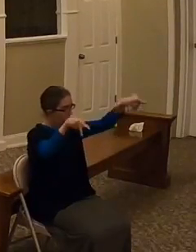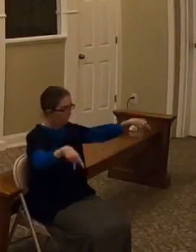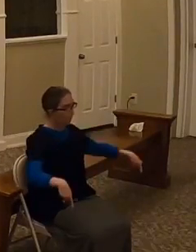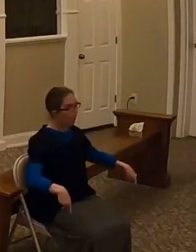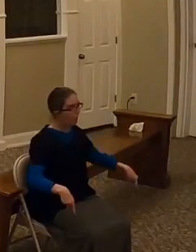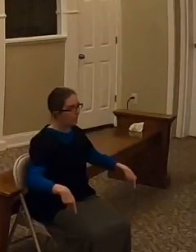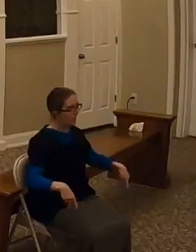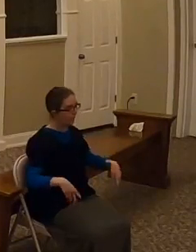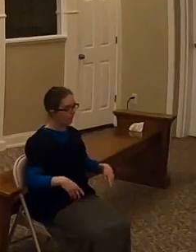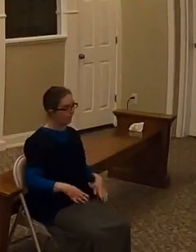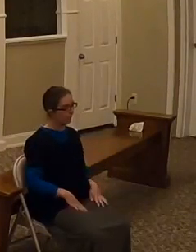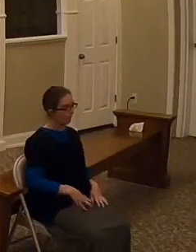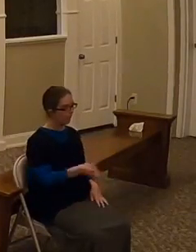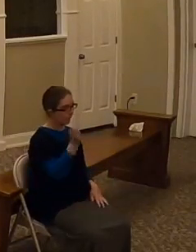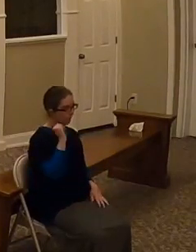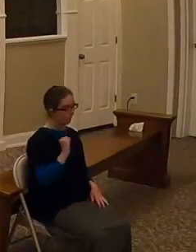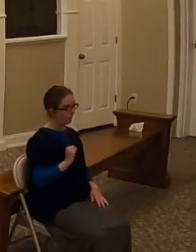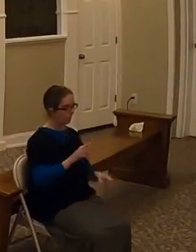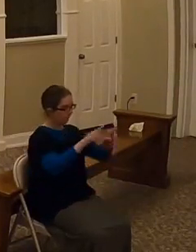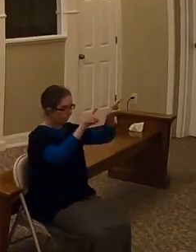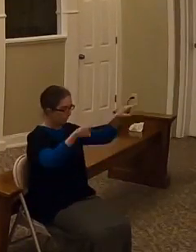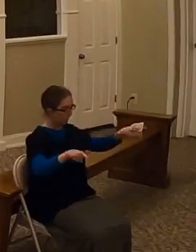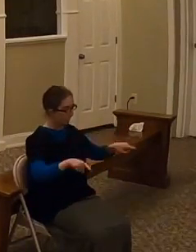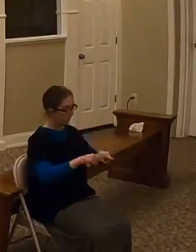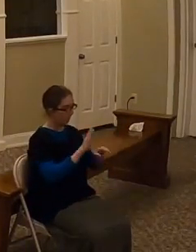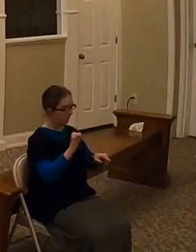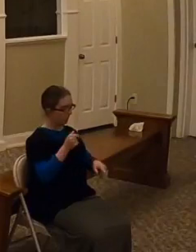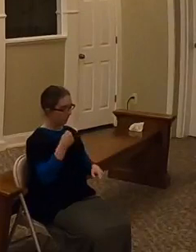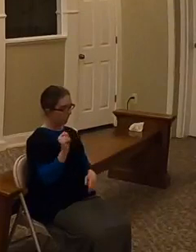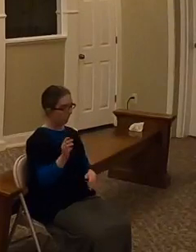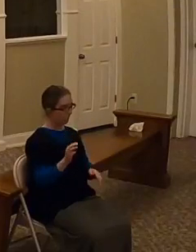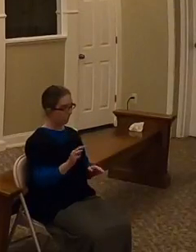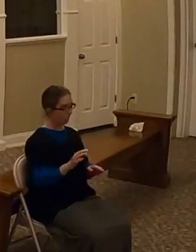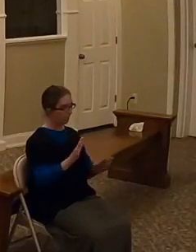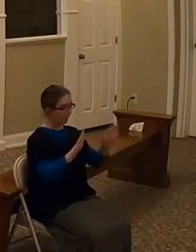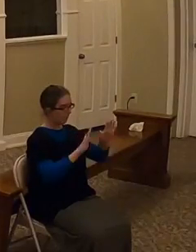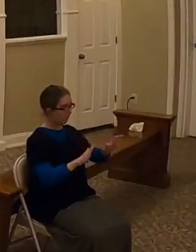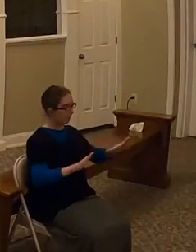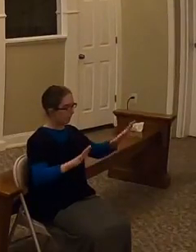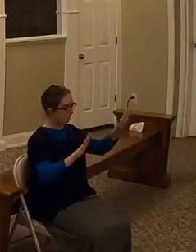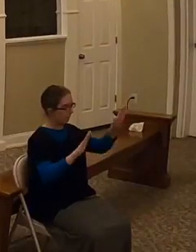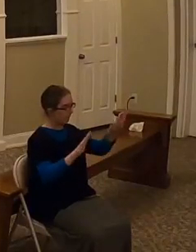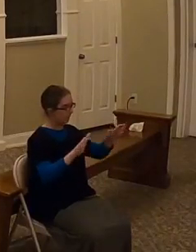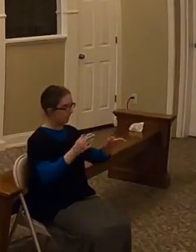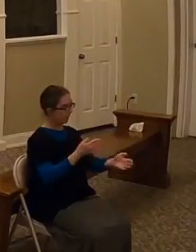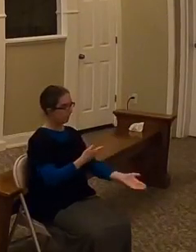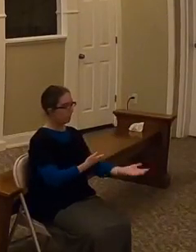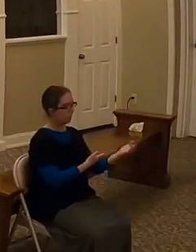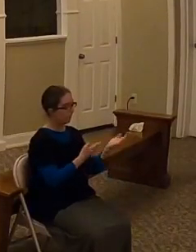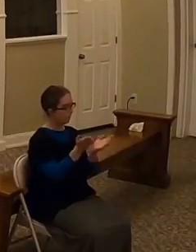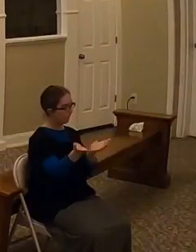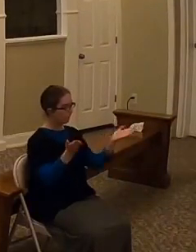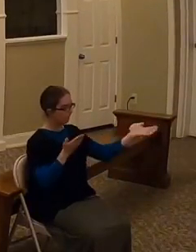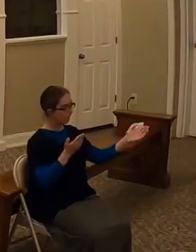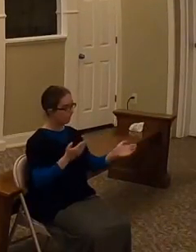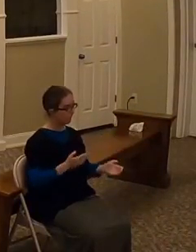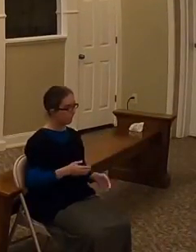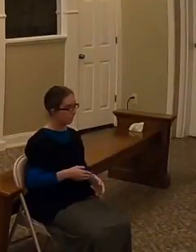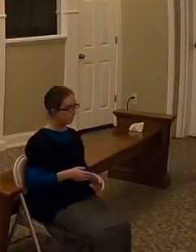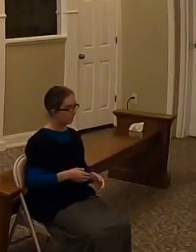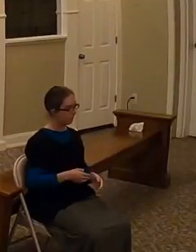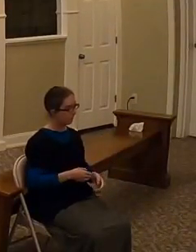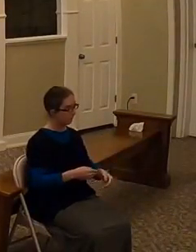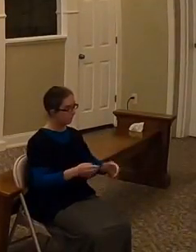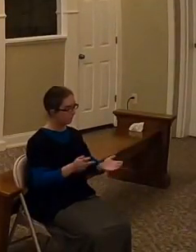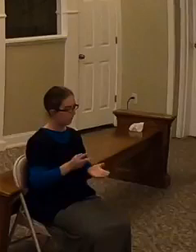there. And there was a big sign by the gate, Sunday morning service. You pull